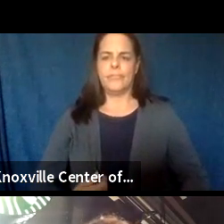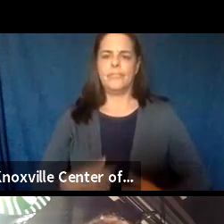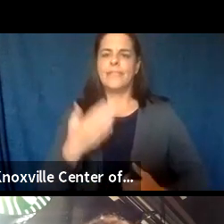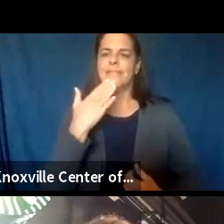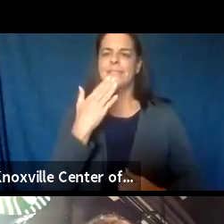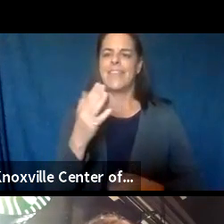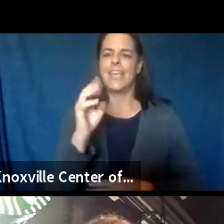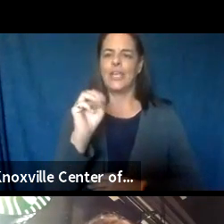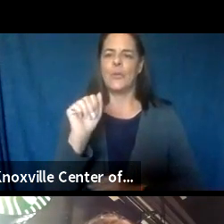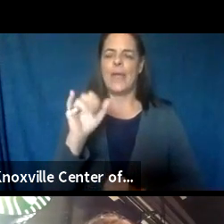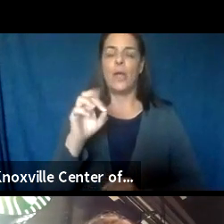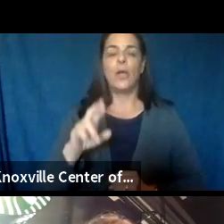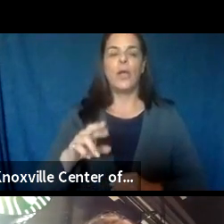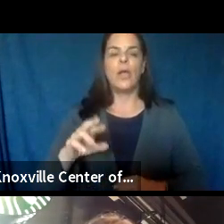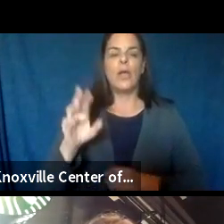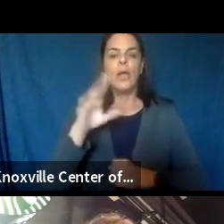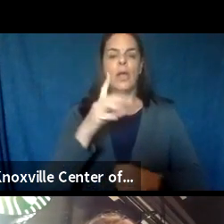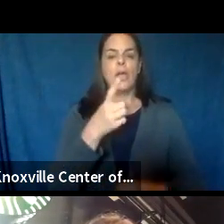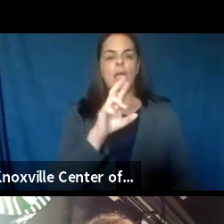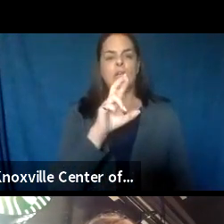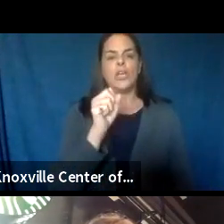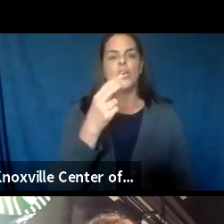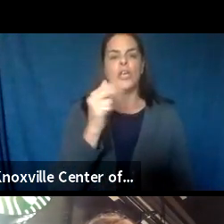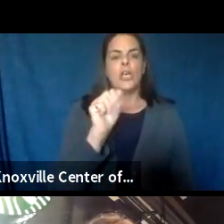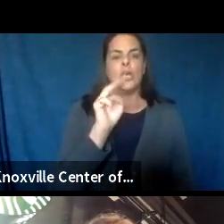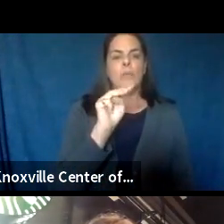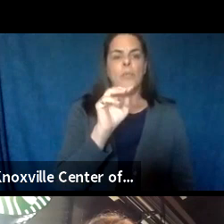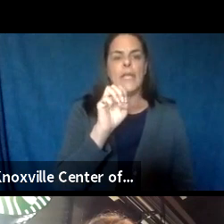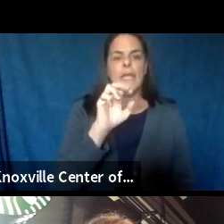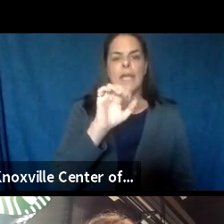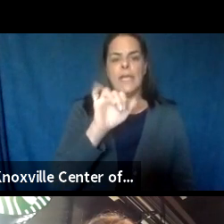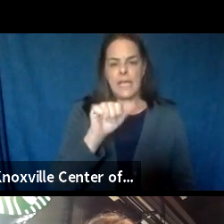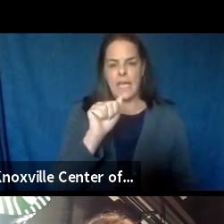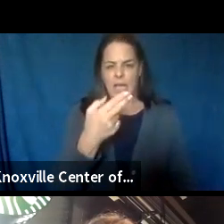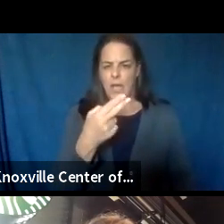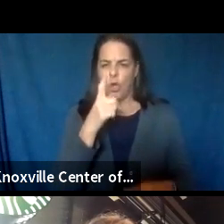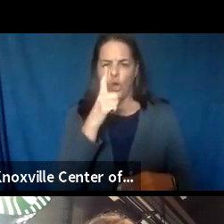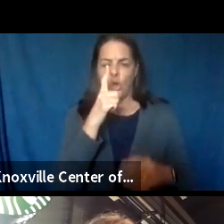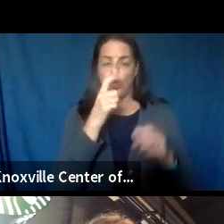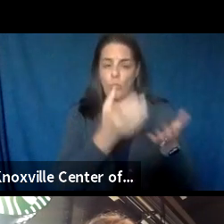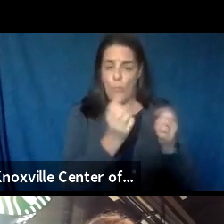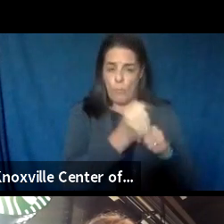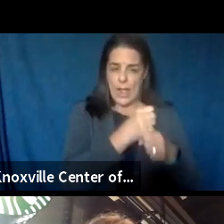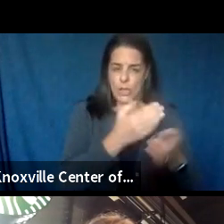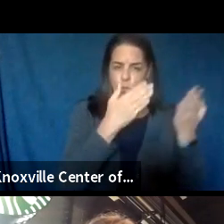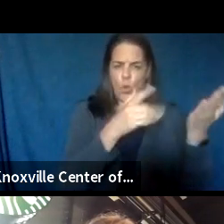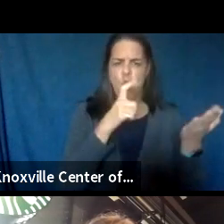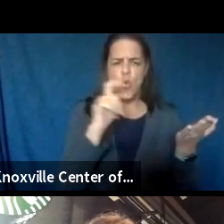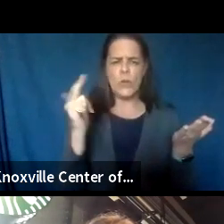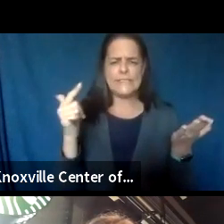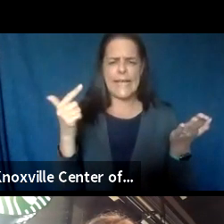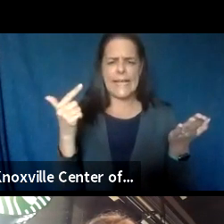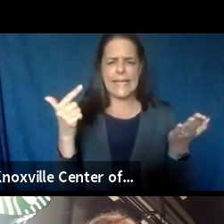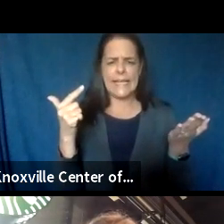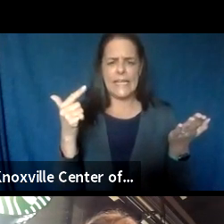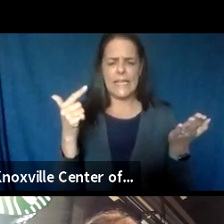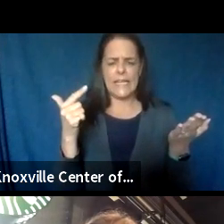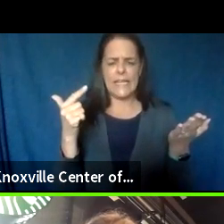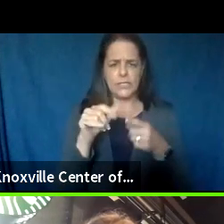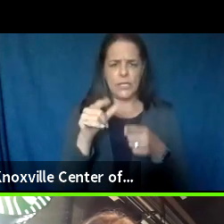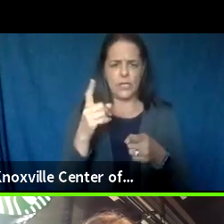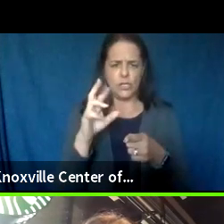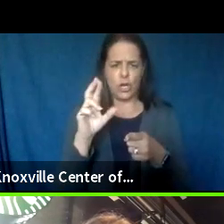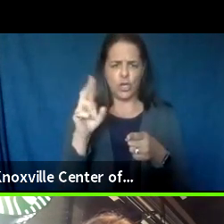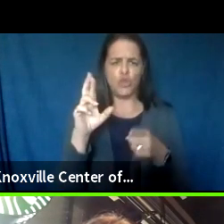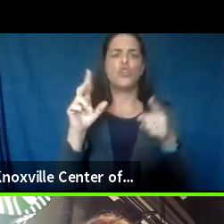Thank you, Mayor. Dr. Shamia, you made the motion. Who seconded it? I'm sorry. I did not. Is that you, Dr. Drake? I